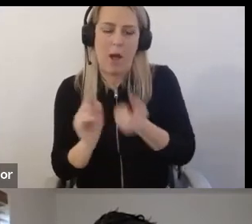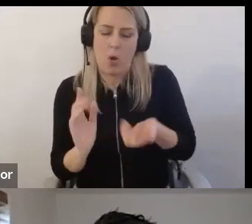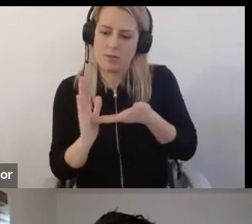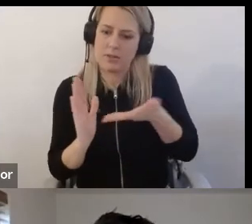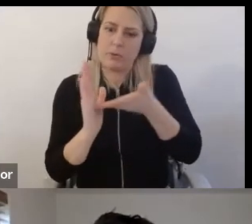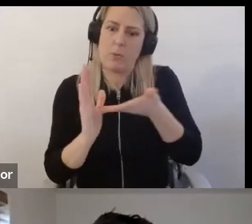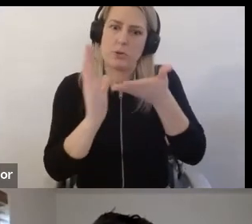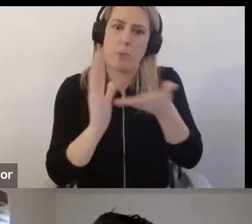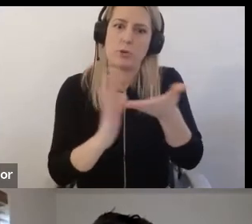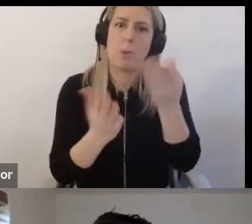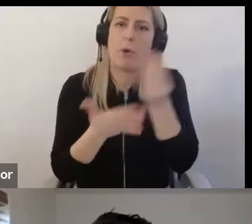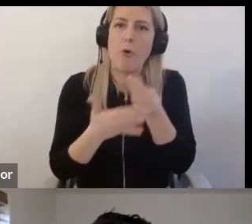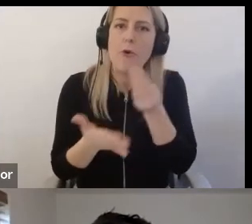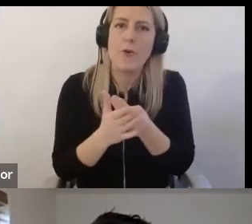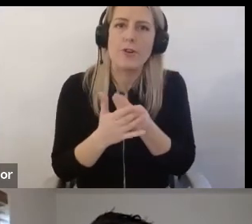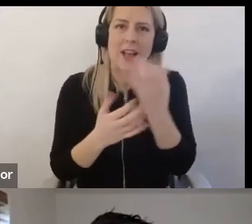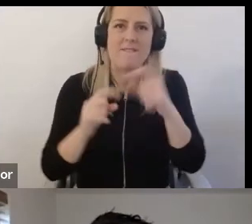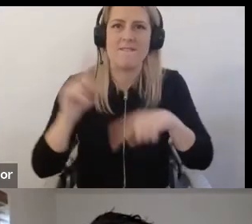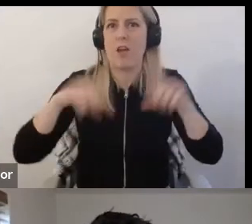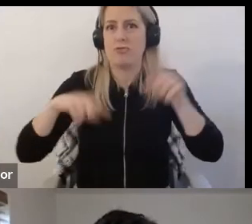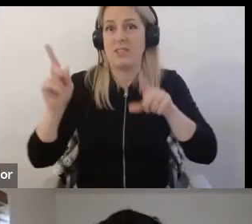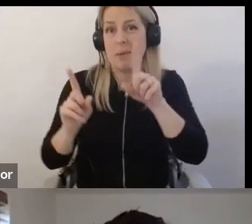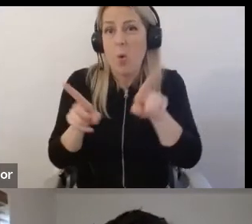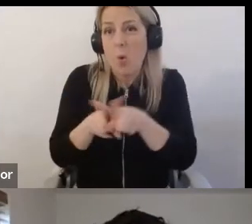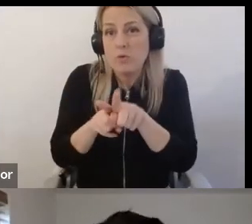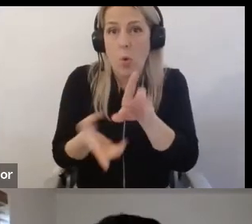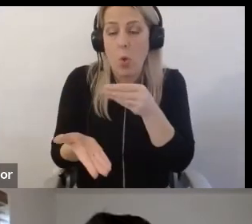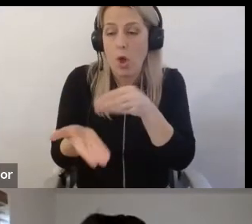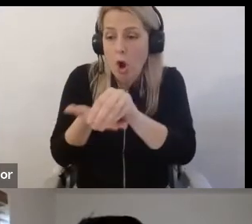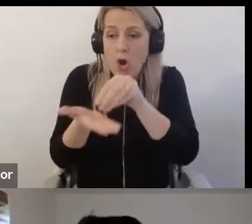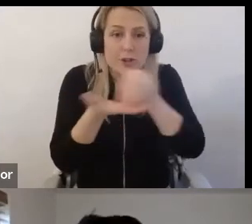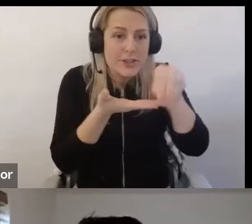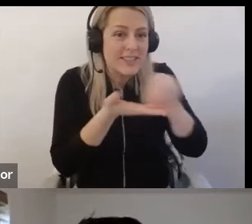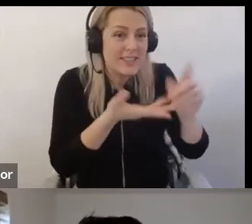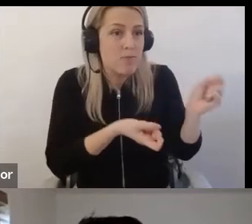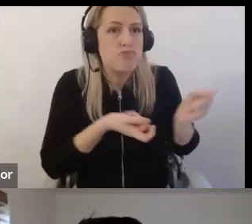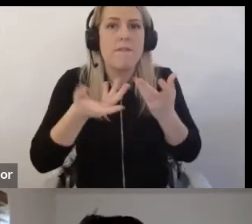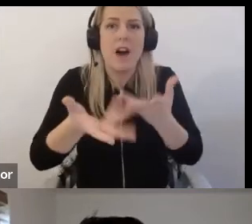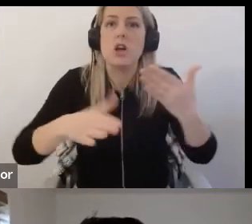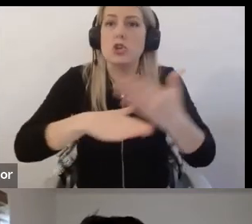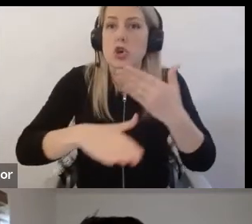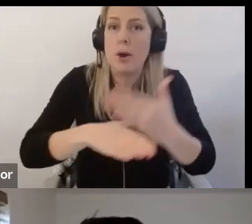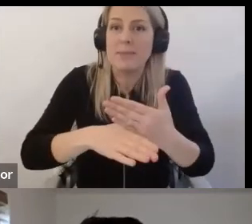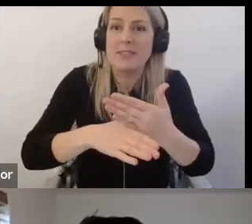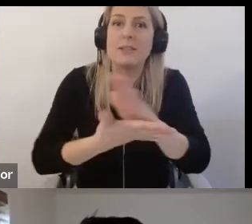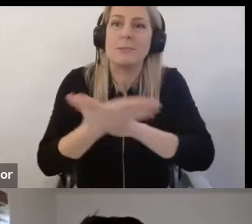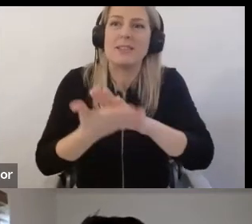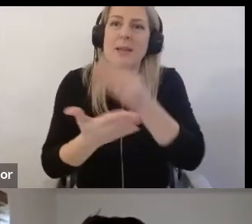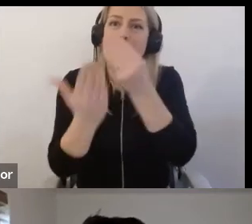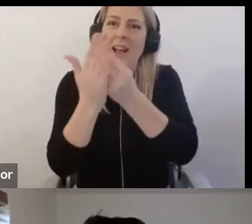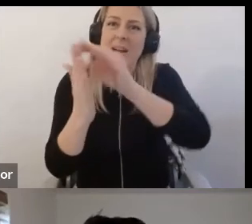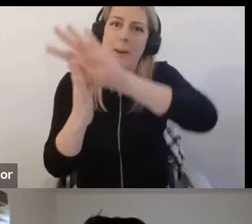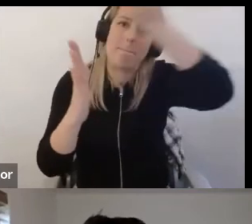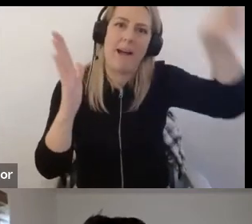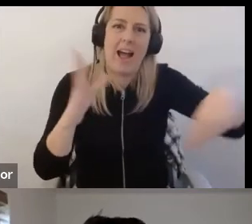various costs, but those costs also provide jobs. so those costs also provide jobs, and that provides money back into a tax base, which can